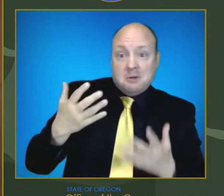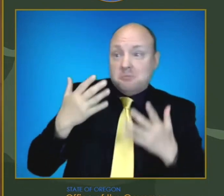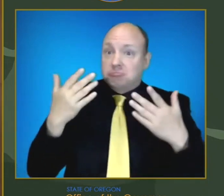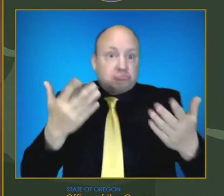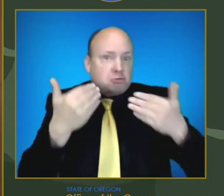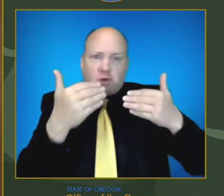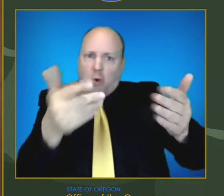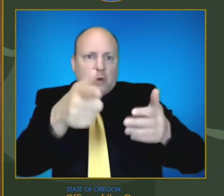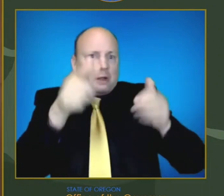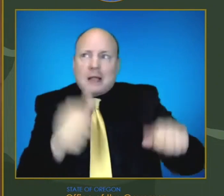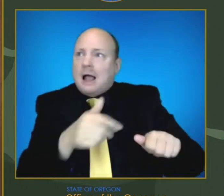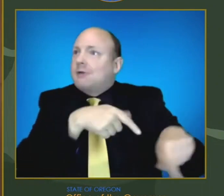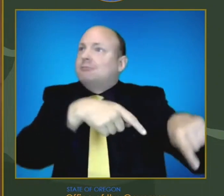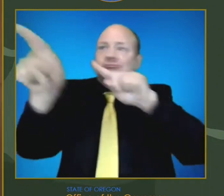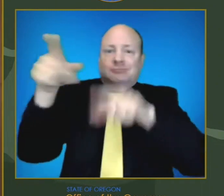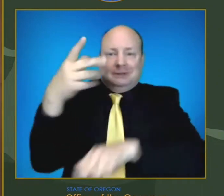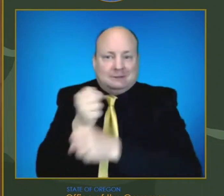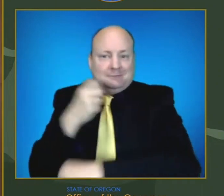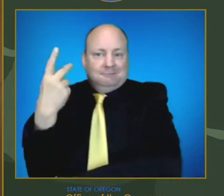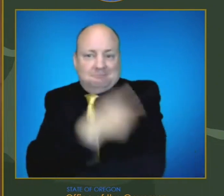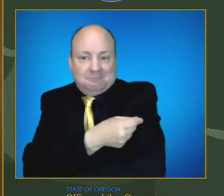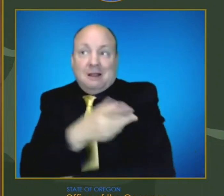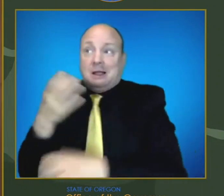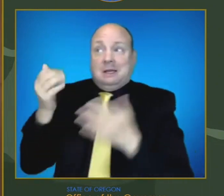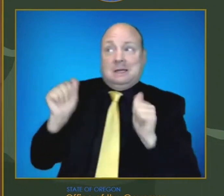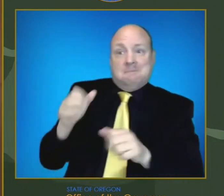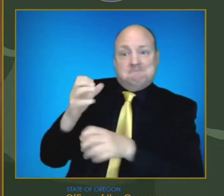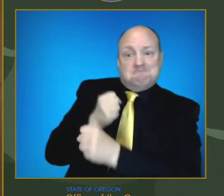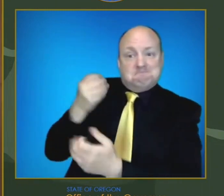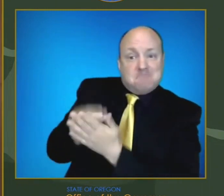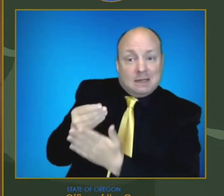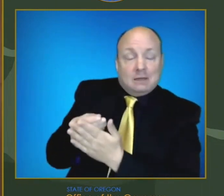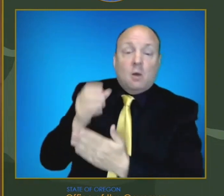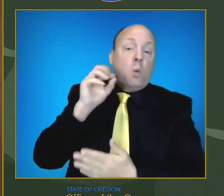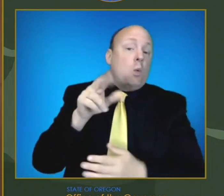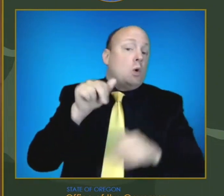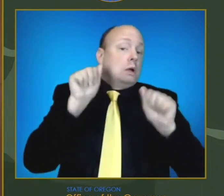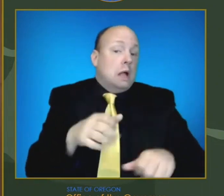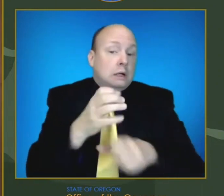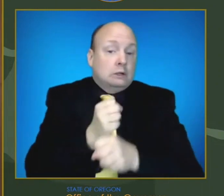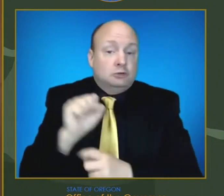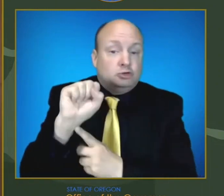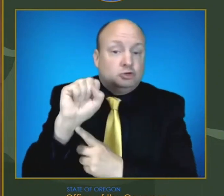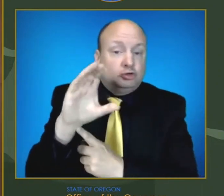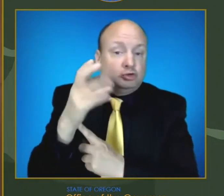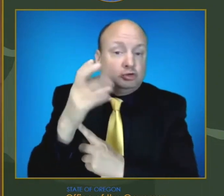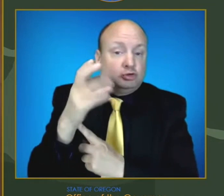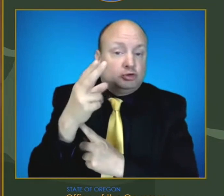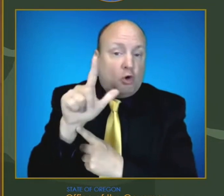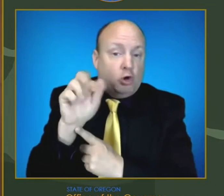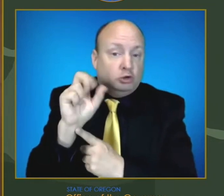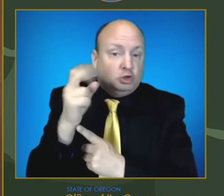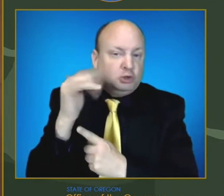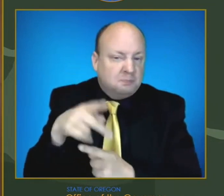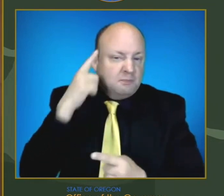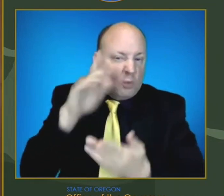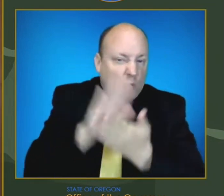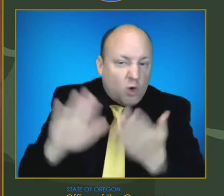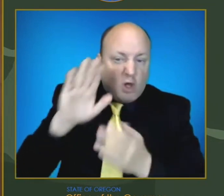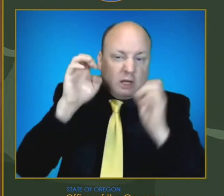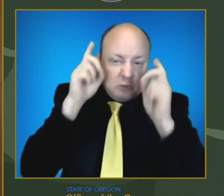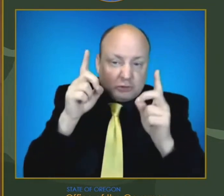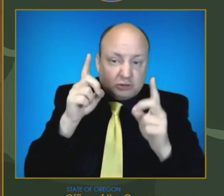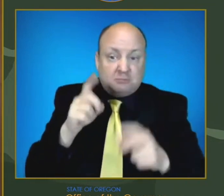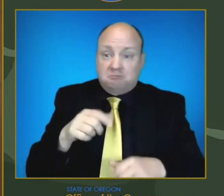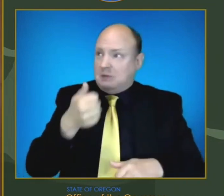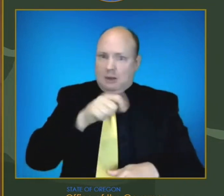and education scholarships. All Oregon residents who have received a COVID-19 vaccine will be entered